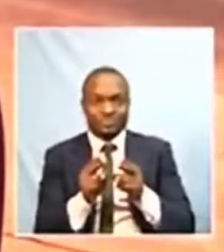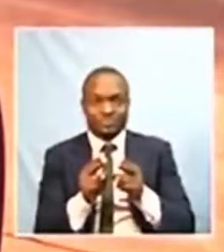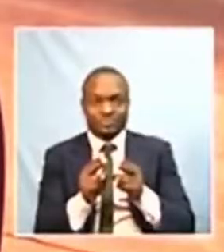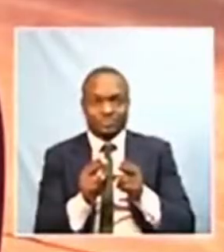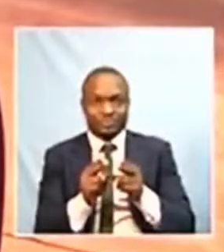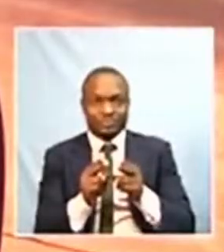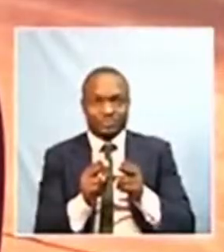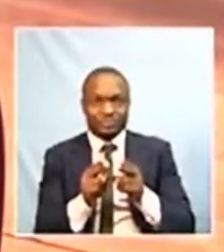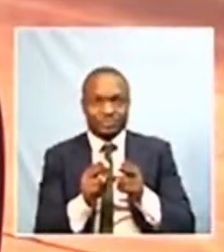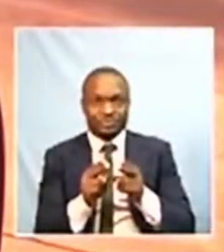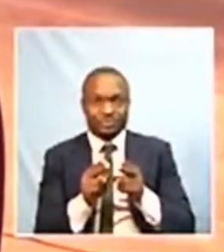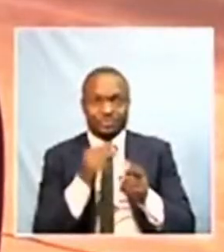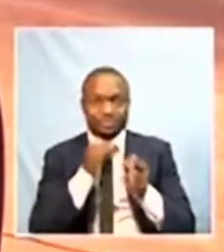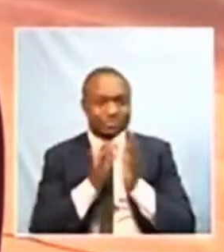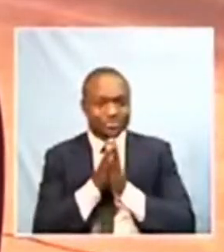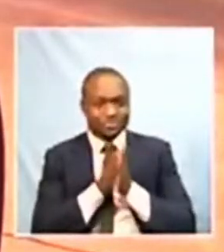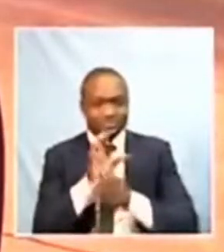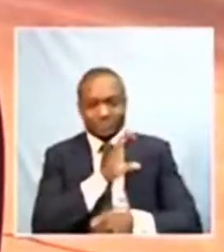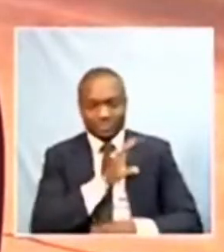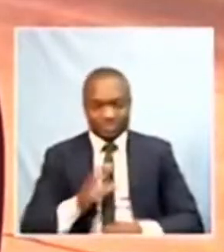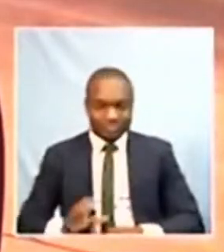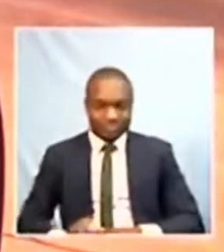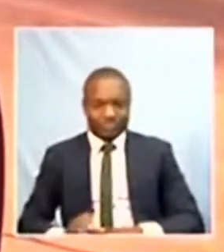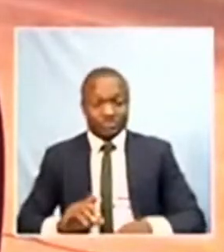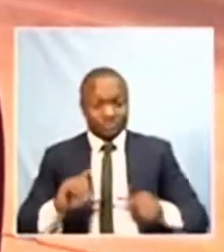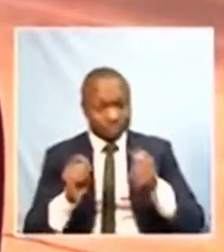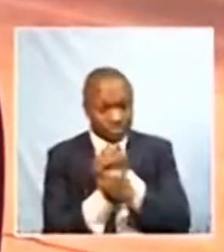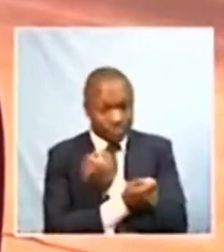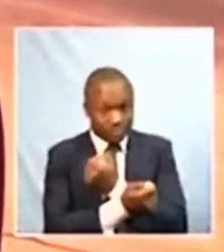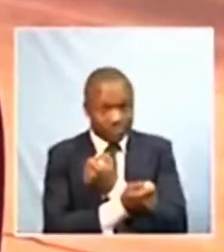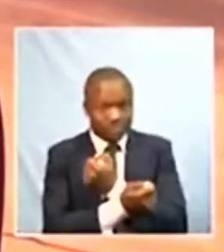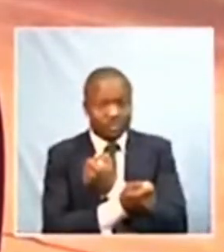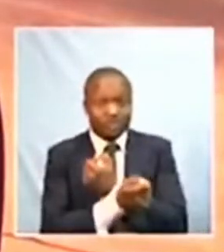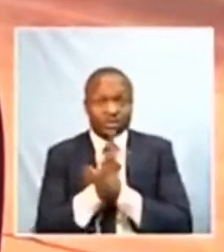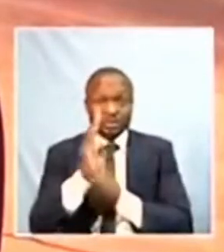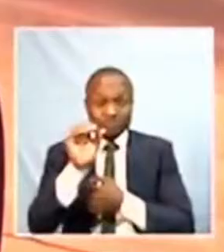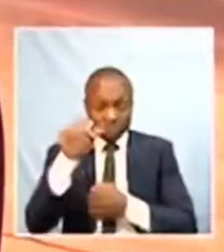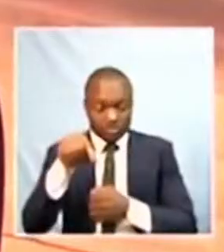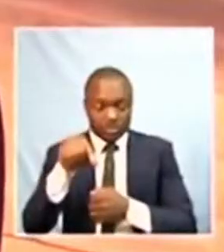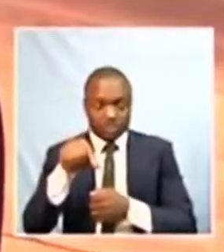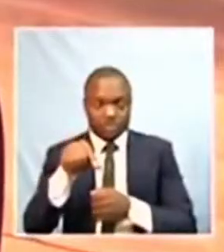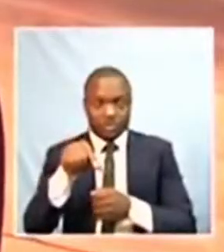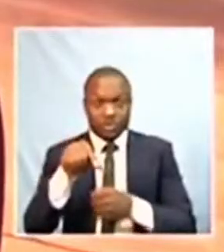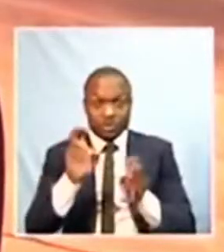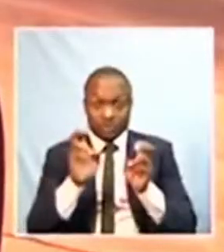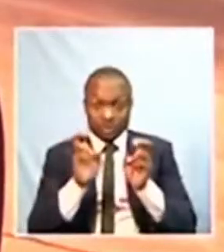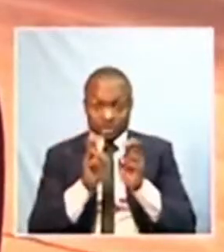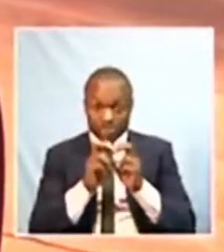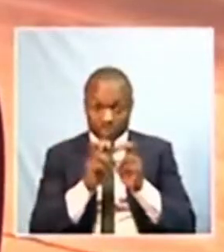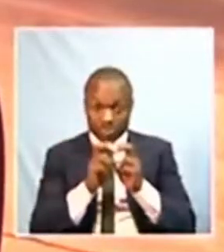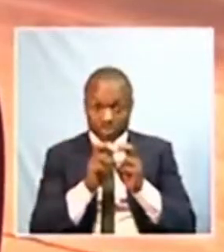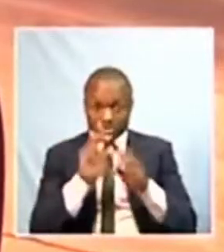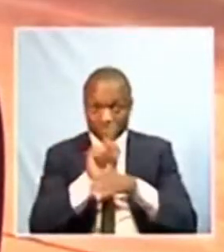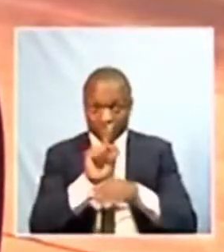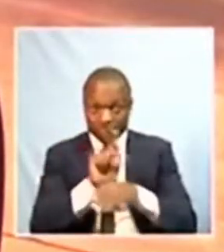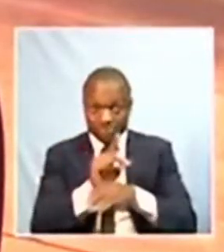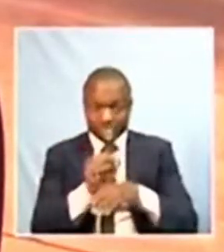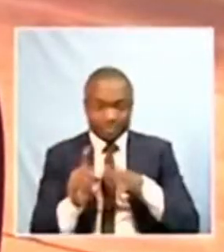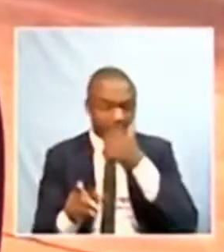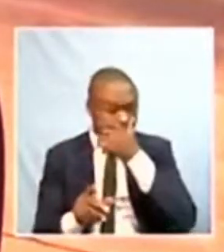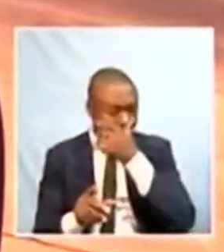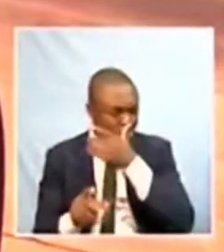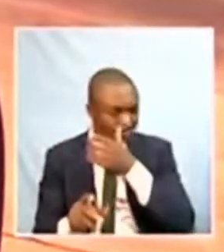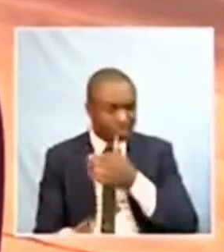is how we decided to change the scope of the contract. So initially the storage shed itself